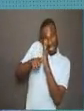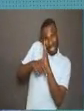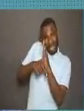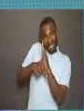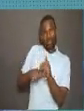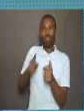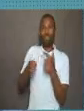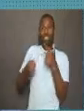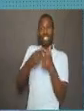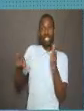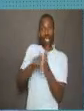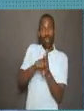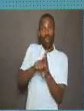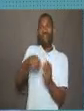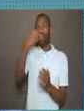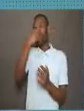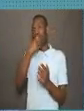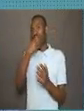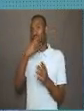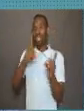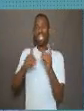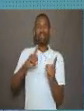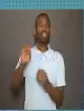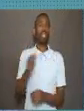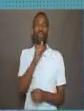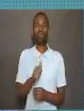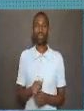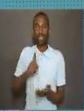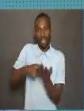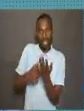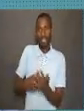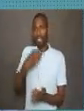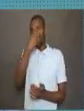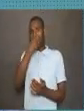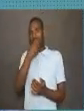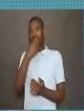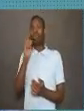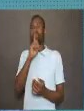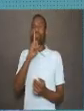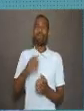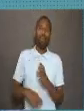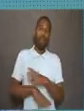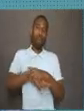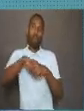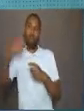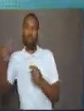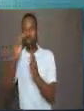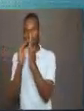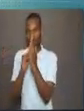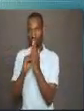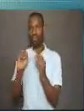law of thermodynamics, the heat is instead lost in the system.